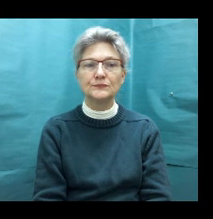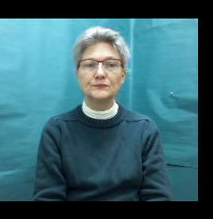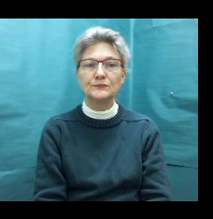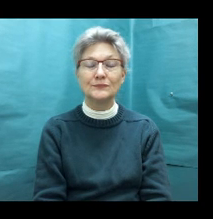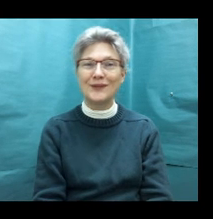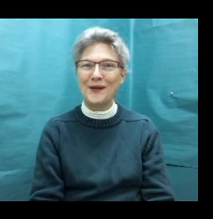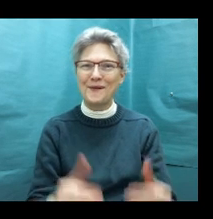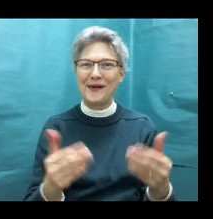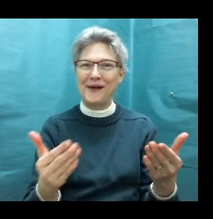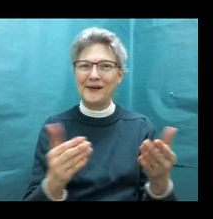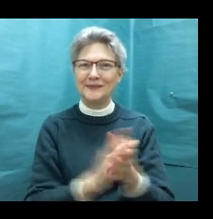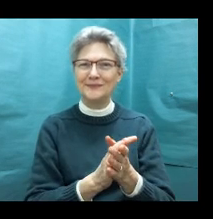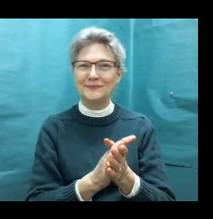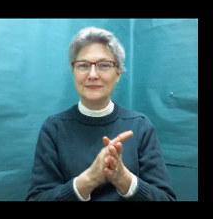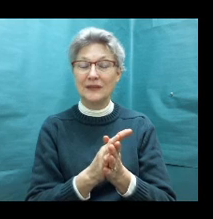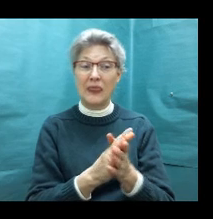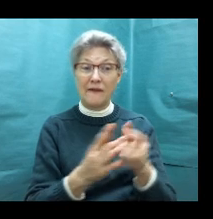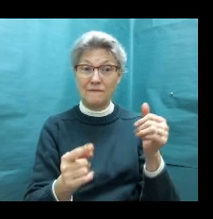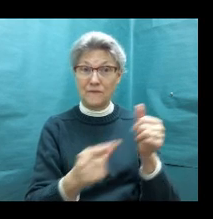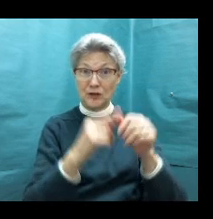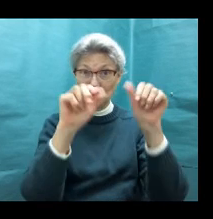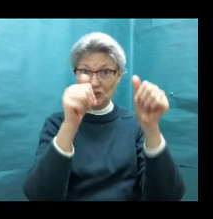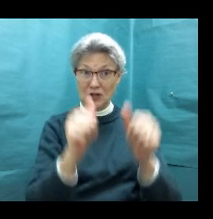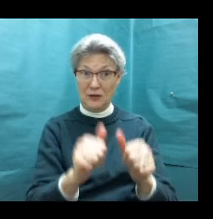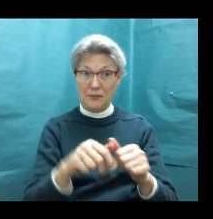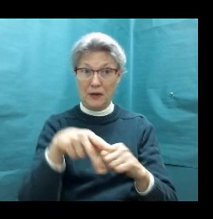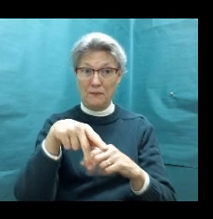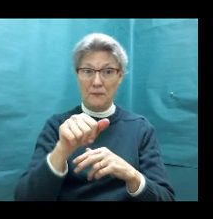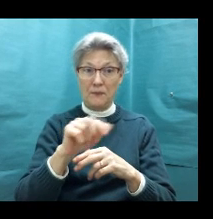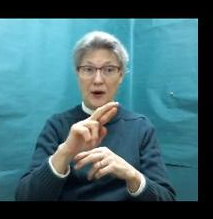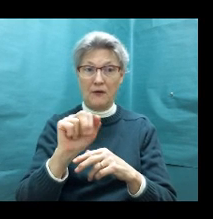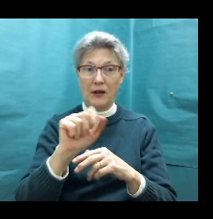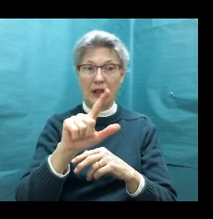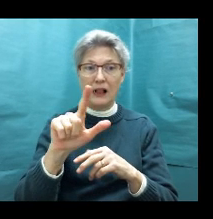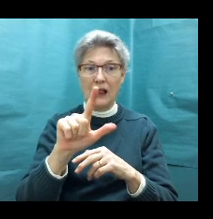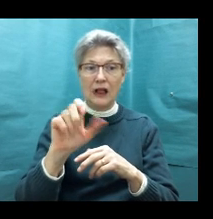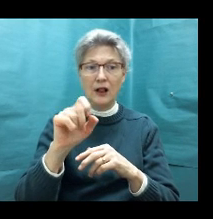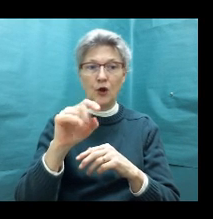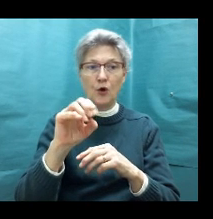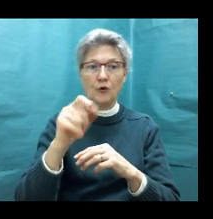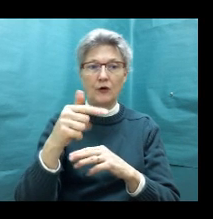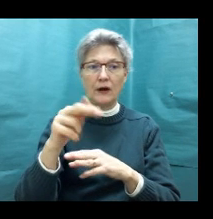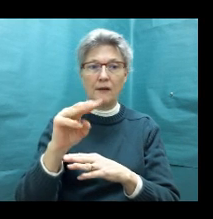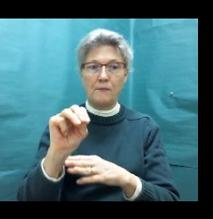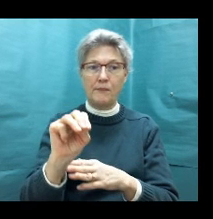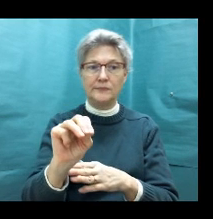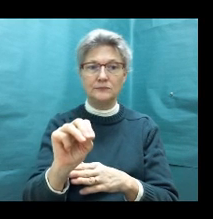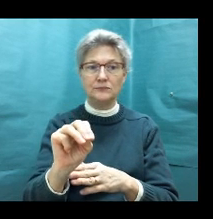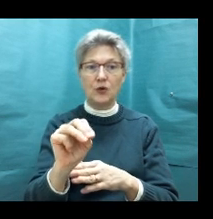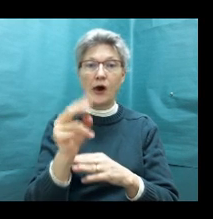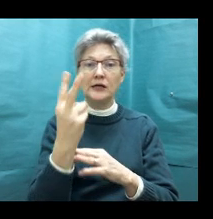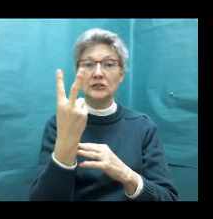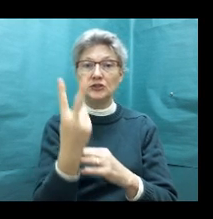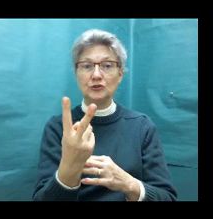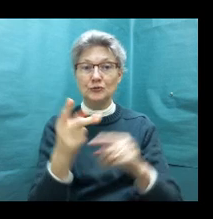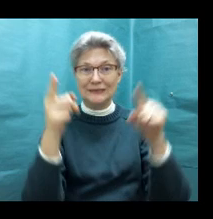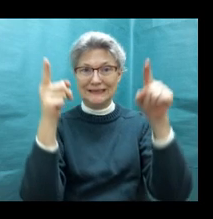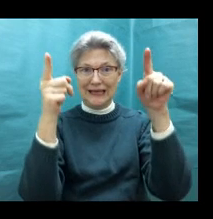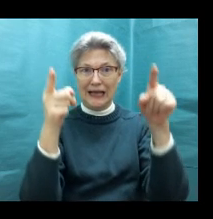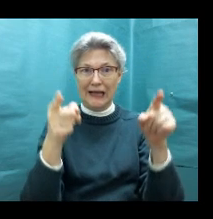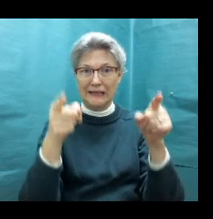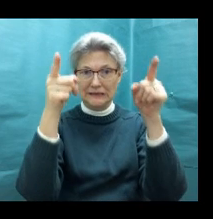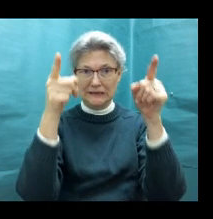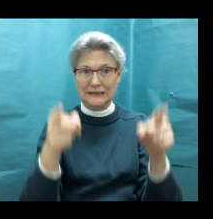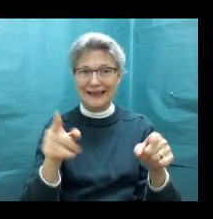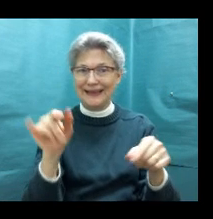Here we are. So the first shape is a parallelogram. Okay, there's 2 sides